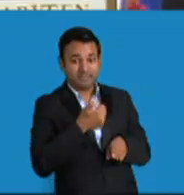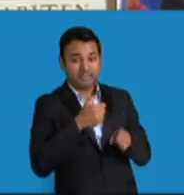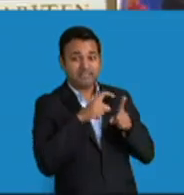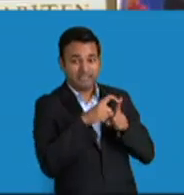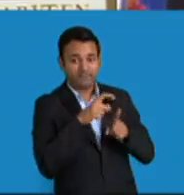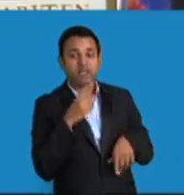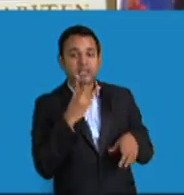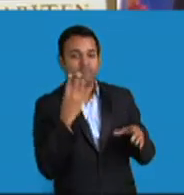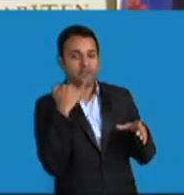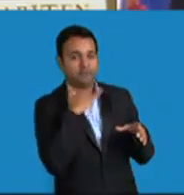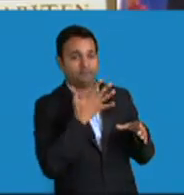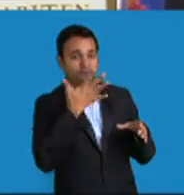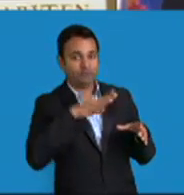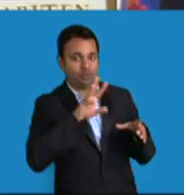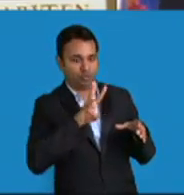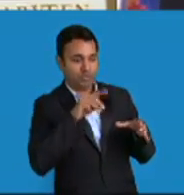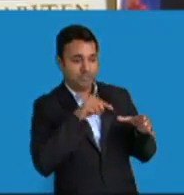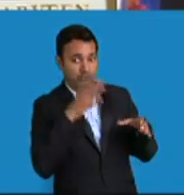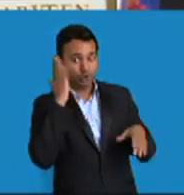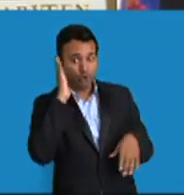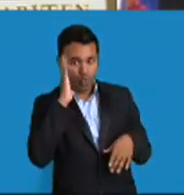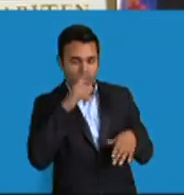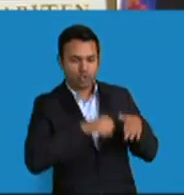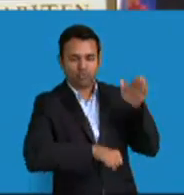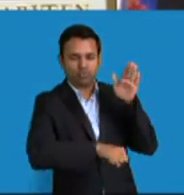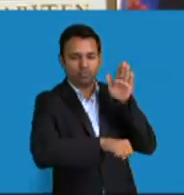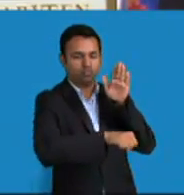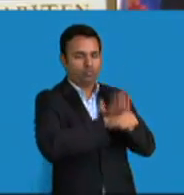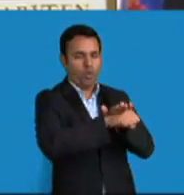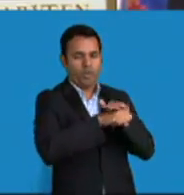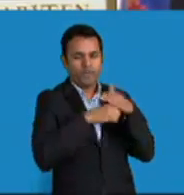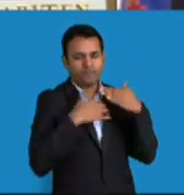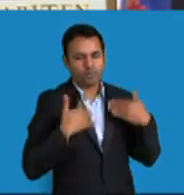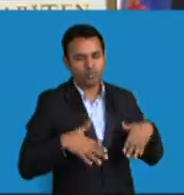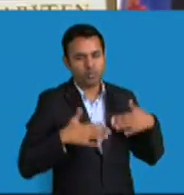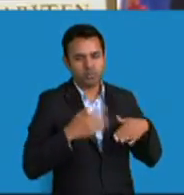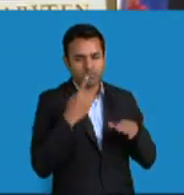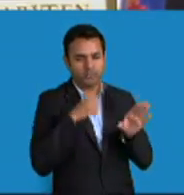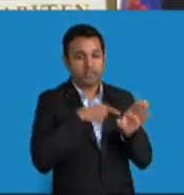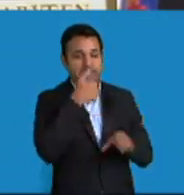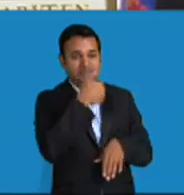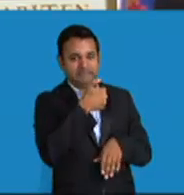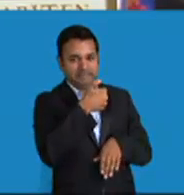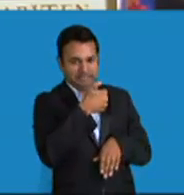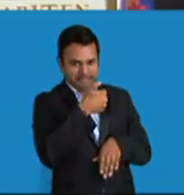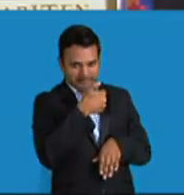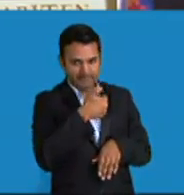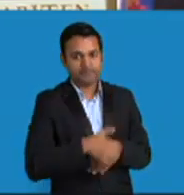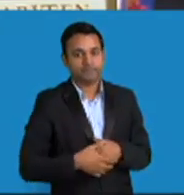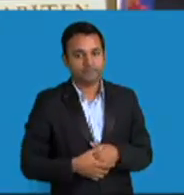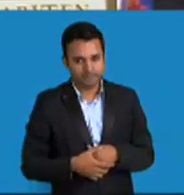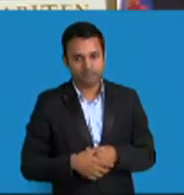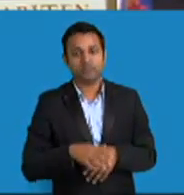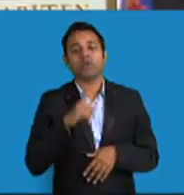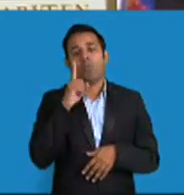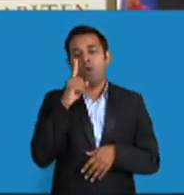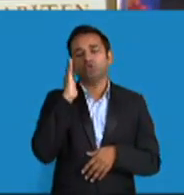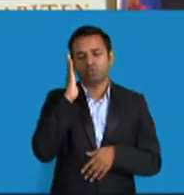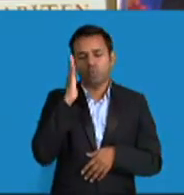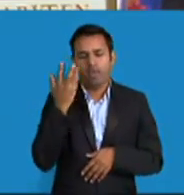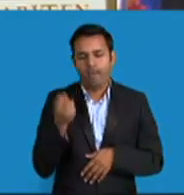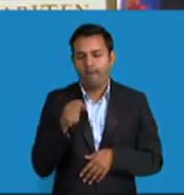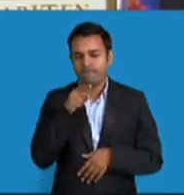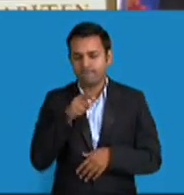schools. The top school for Year 6 performance was Sarava Sanatan Dharam Primary School, Madam Speaker. For the Year